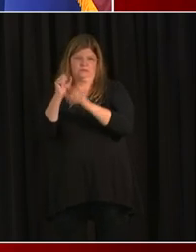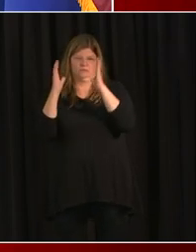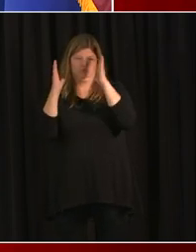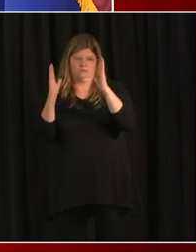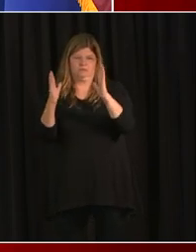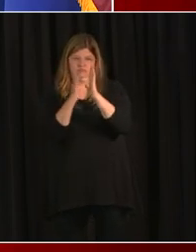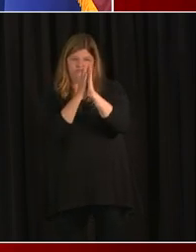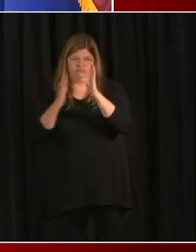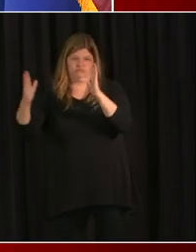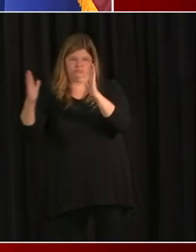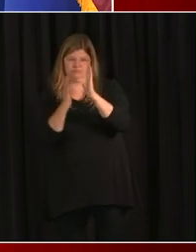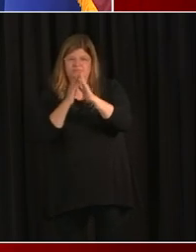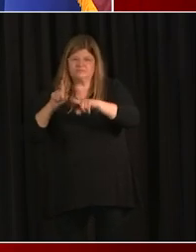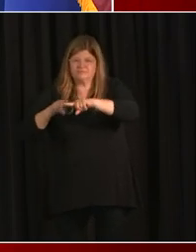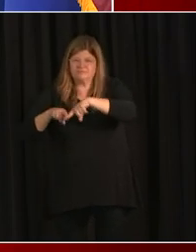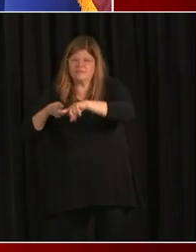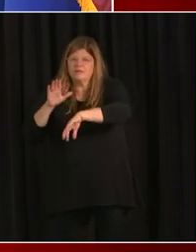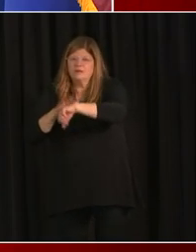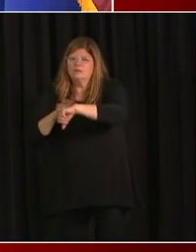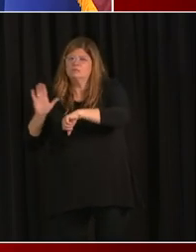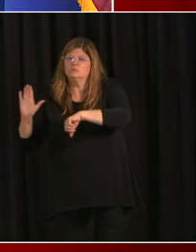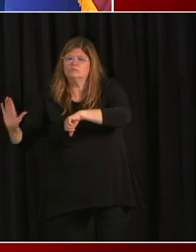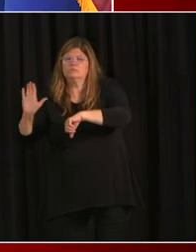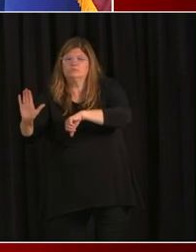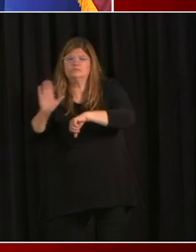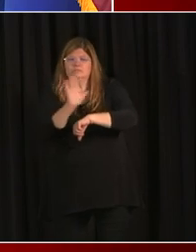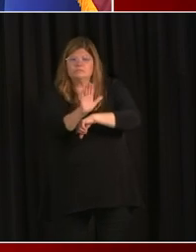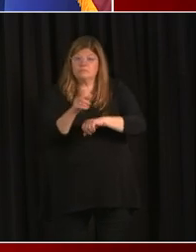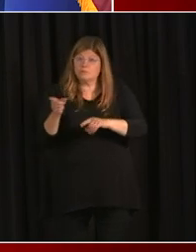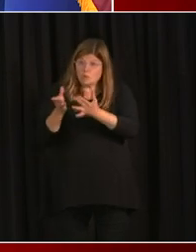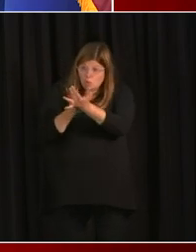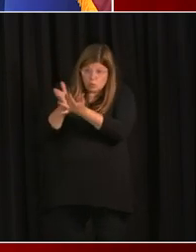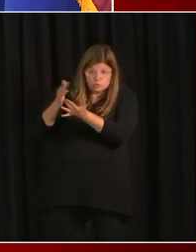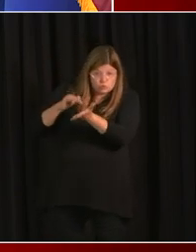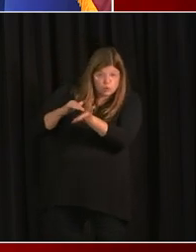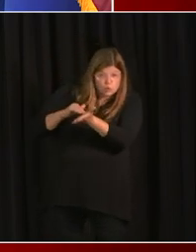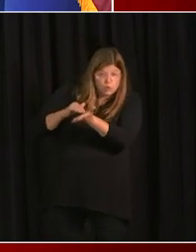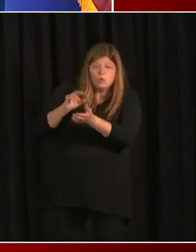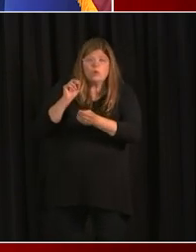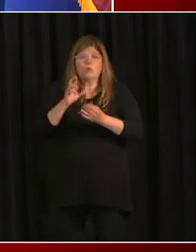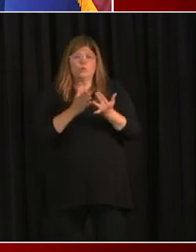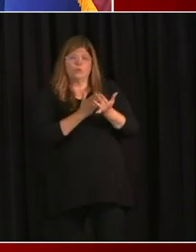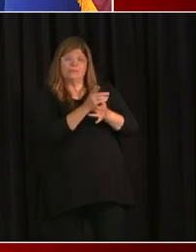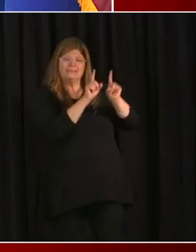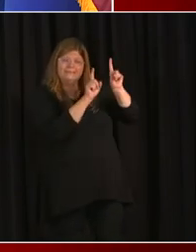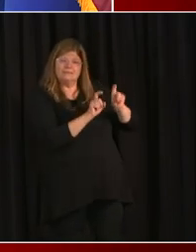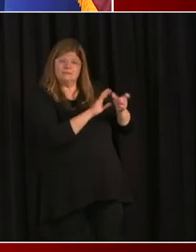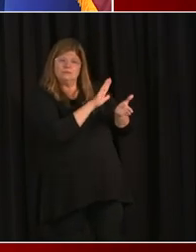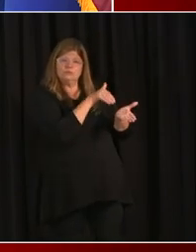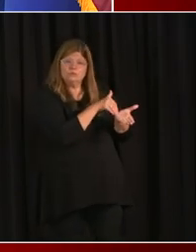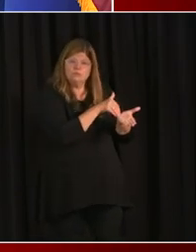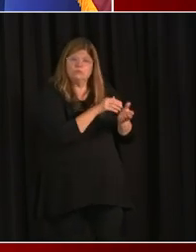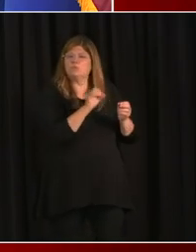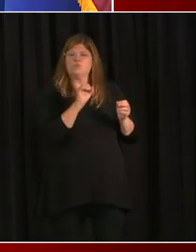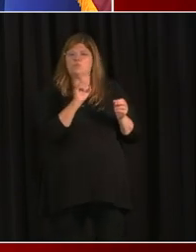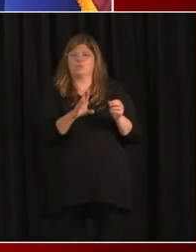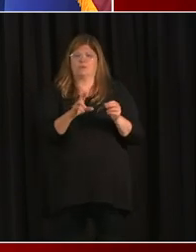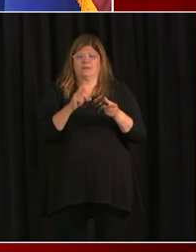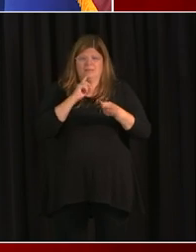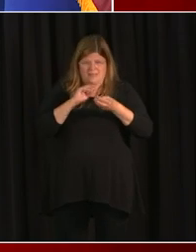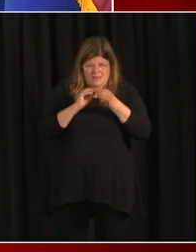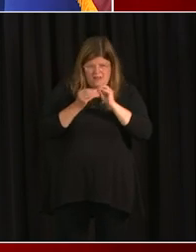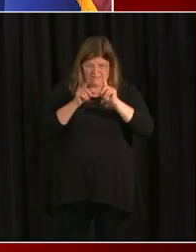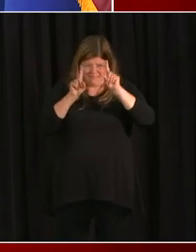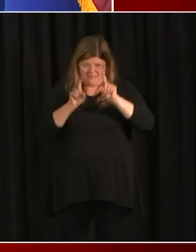contract the testing site, whether it be their doctor's office or public testing site, is using, and the volume of tests that come in on